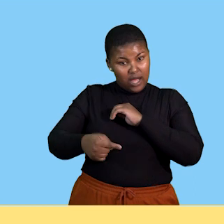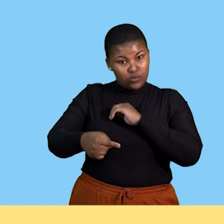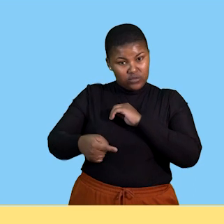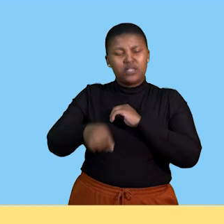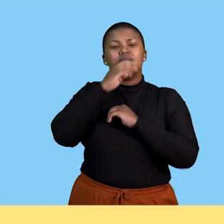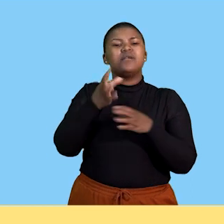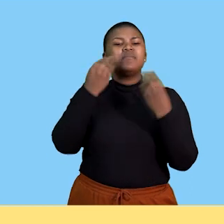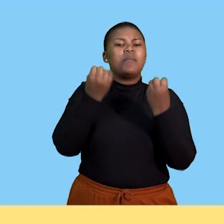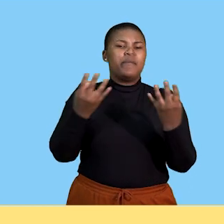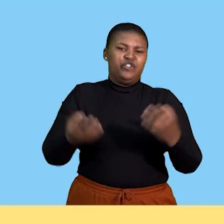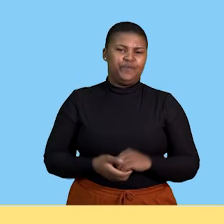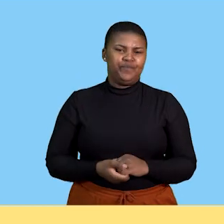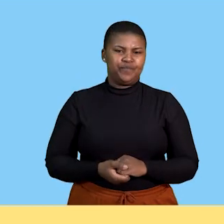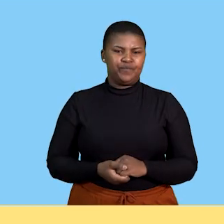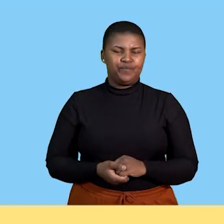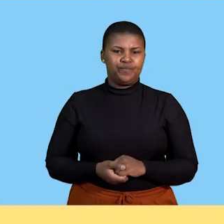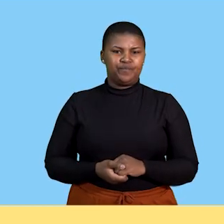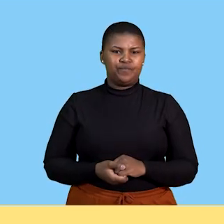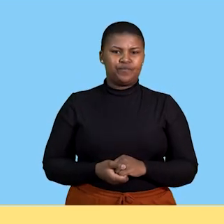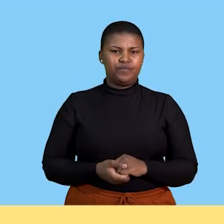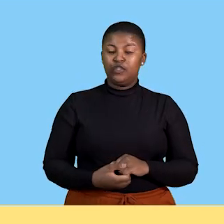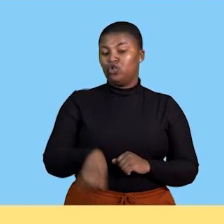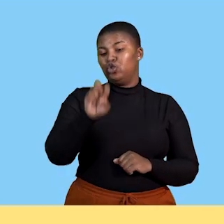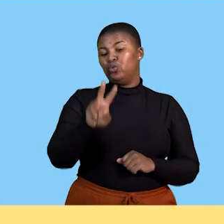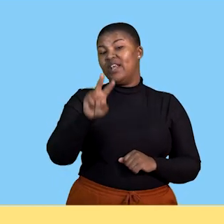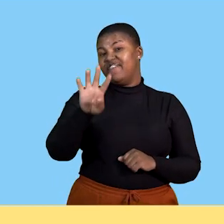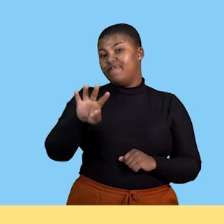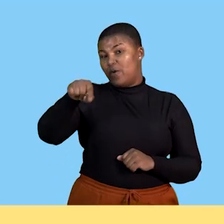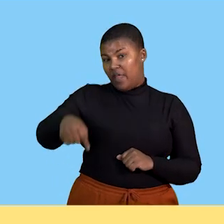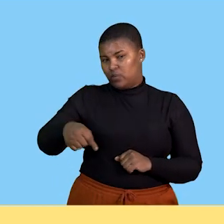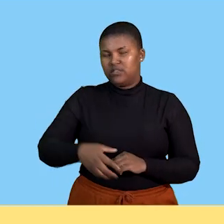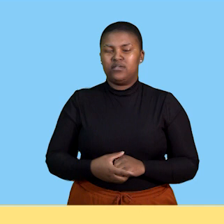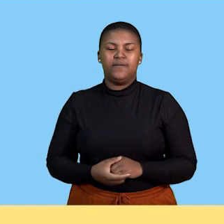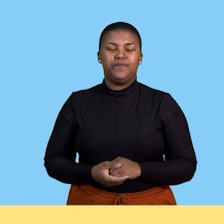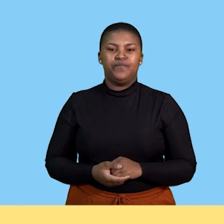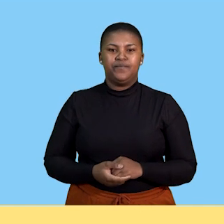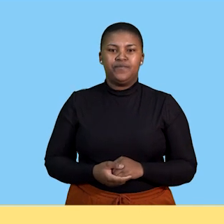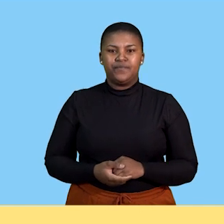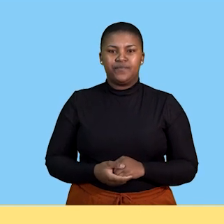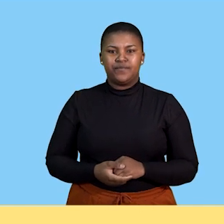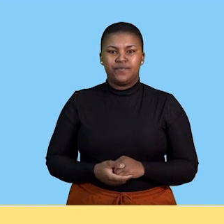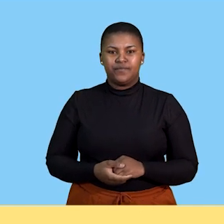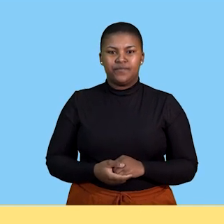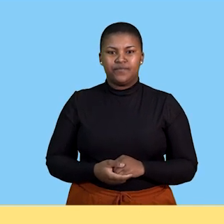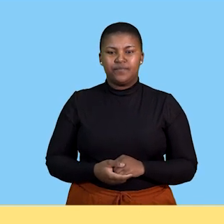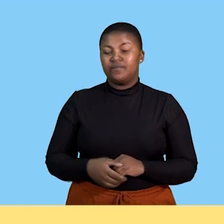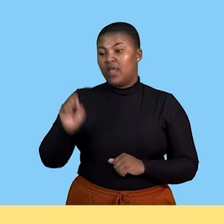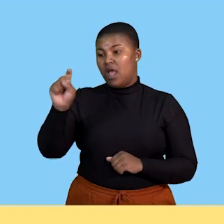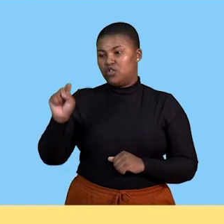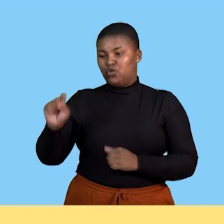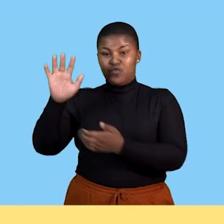That will now give us an amount that is 24,000. as to